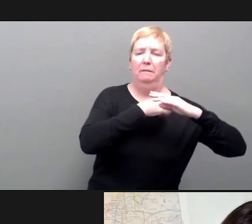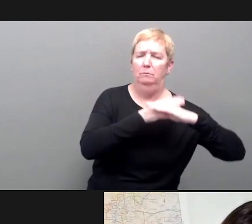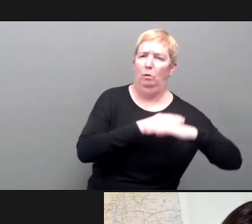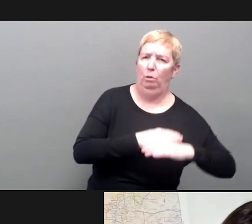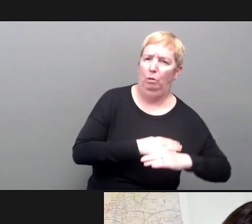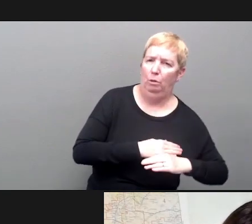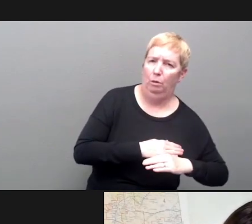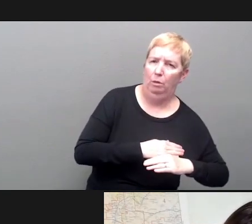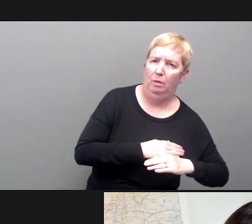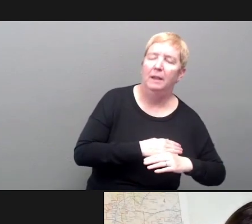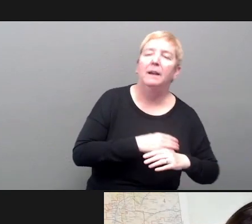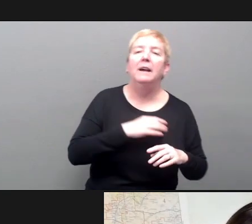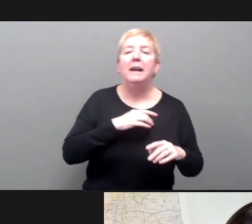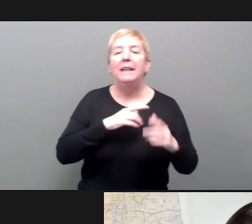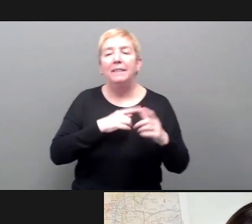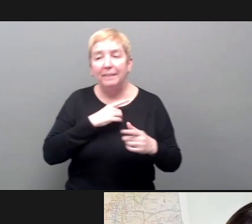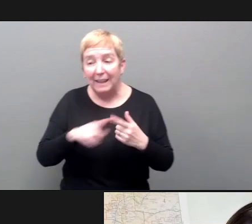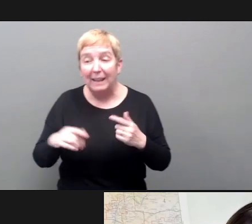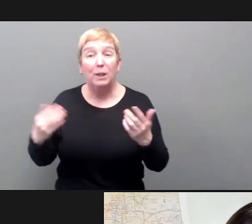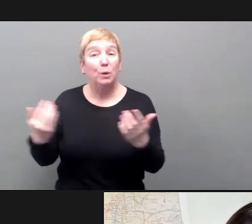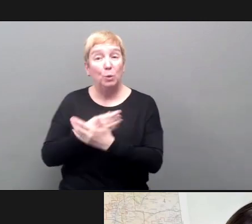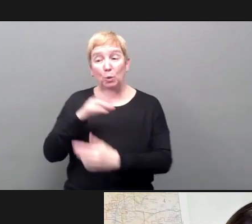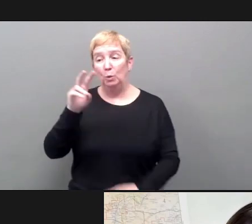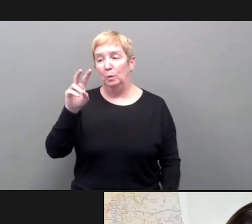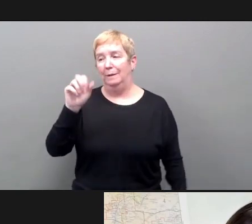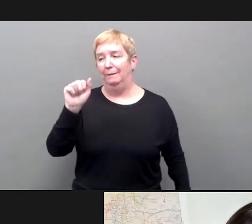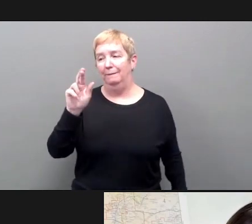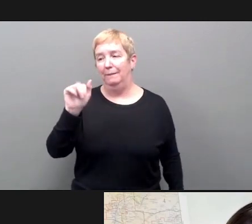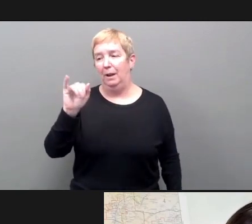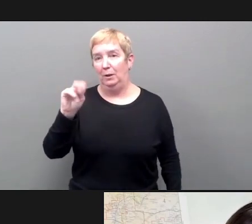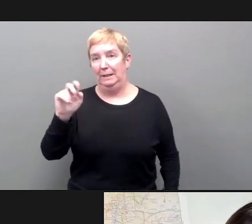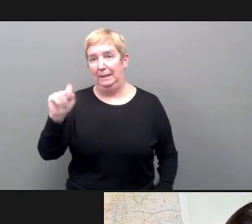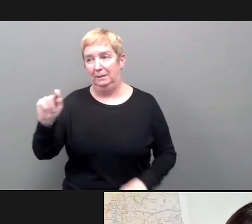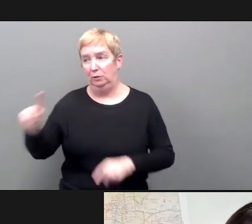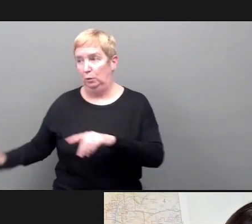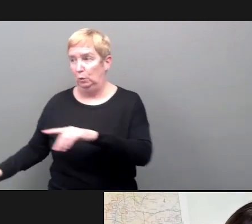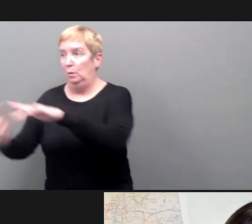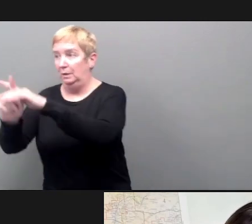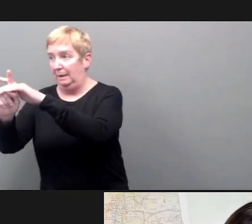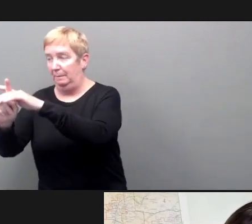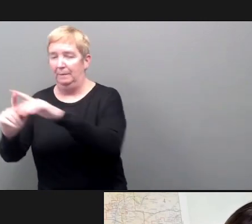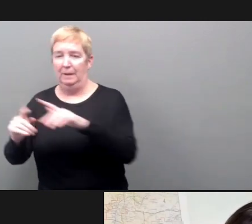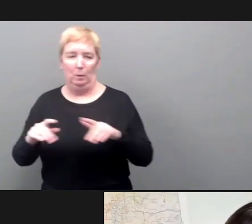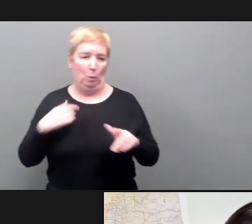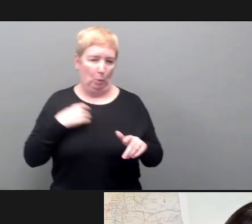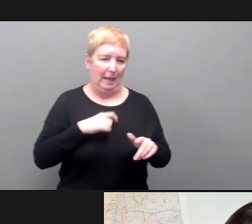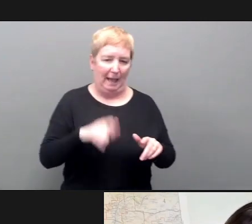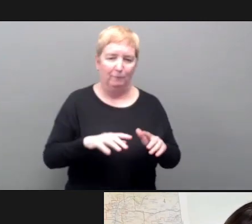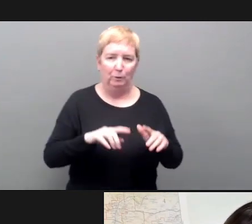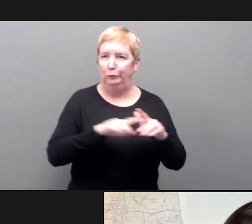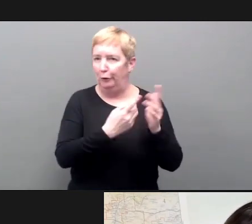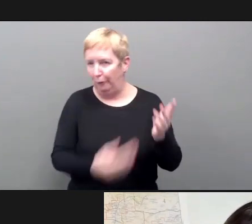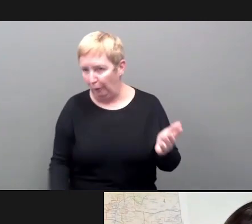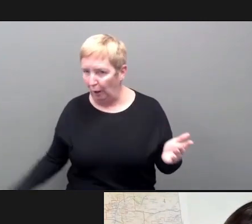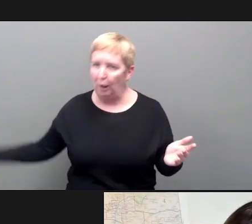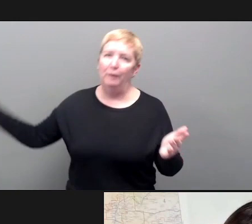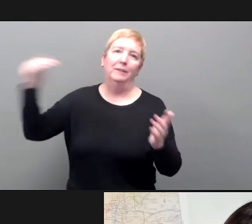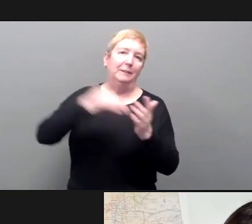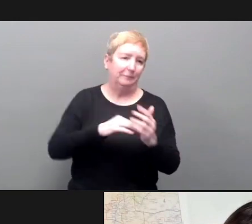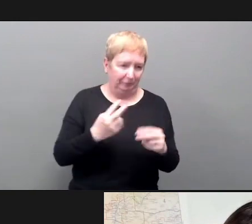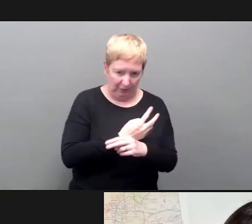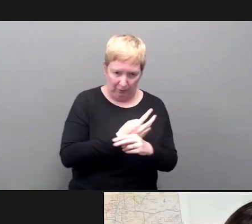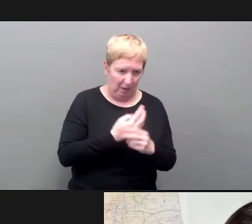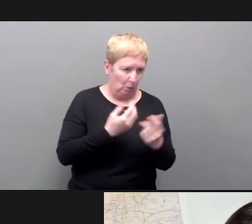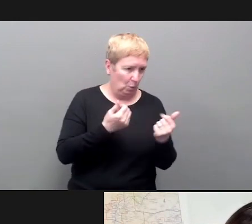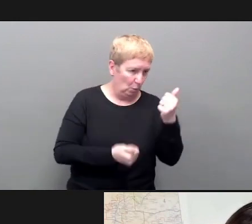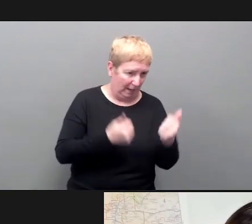the reset button, depending on the effectiveness of the vaccine and the booster against the new variant. So I kind of think about it more